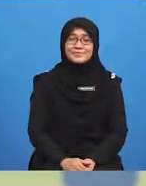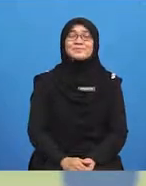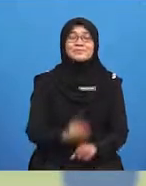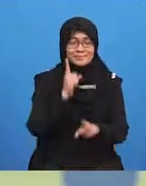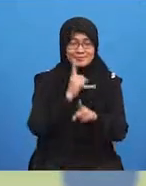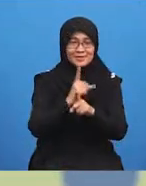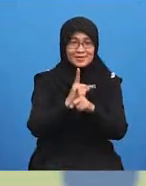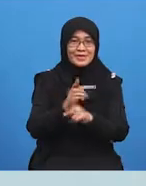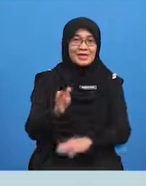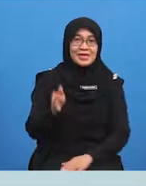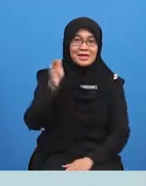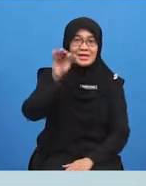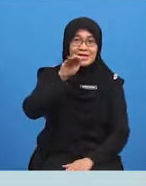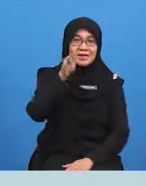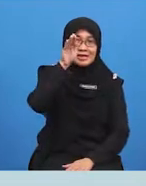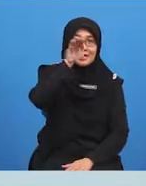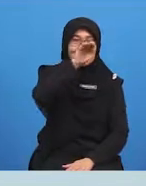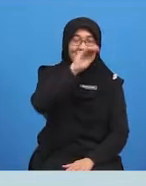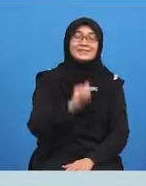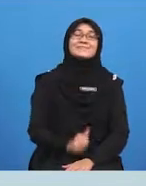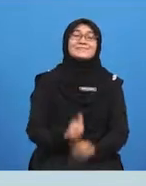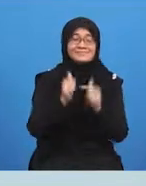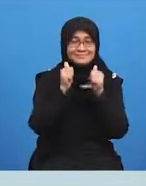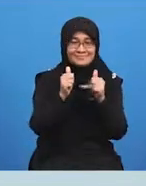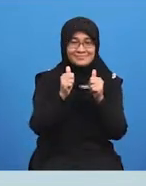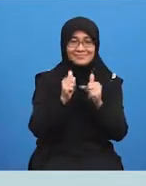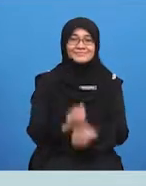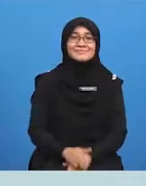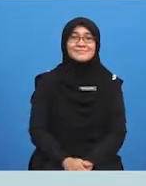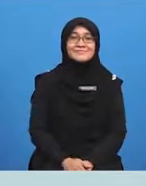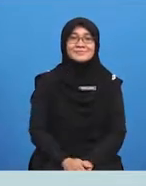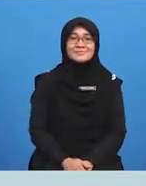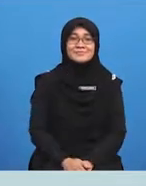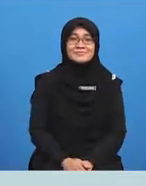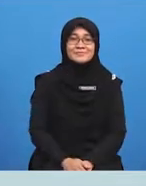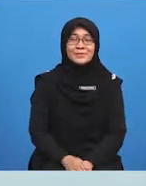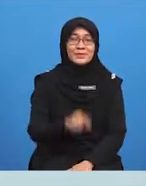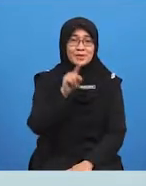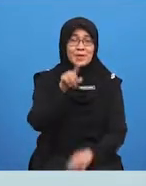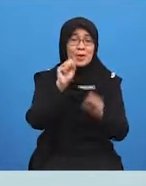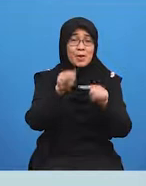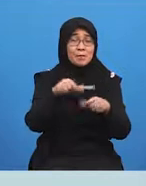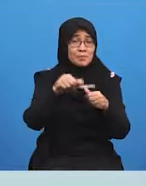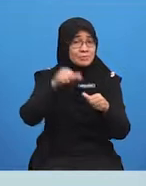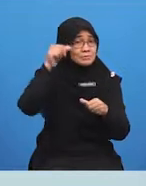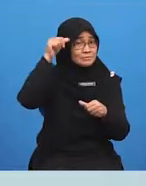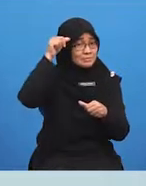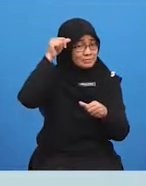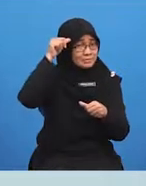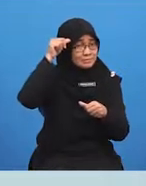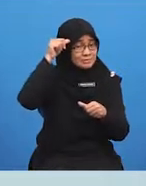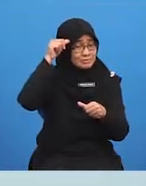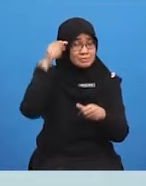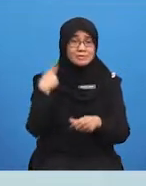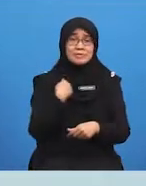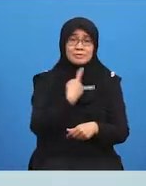stairs. Great job, everyone! It seems that you can remember the parts of the house that we have learned in the first